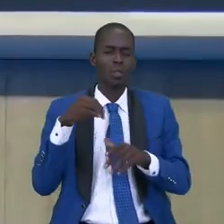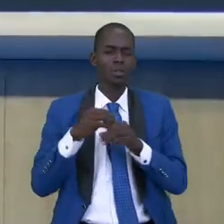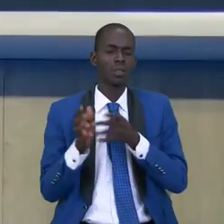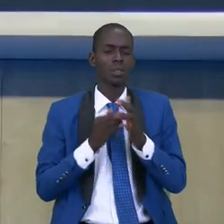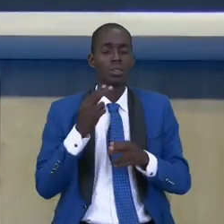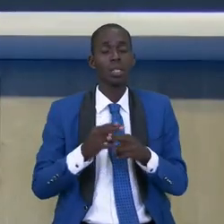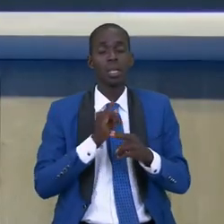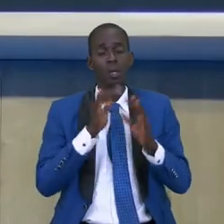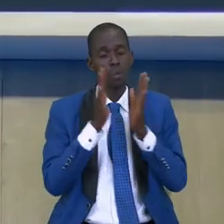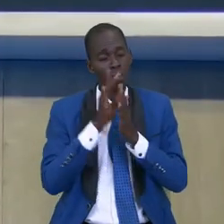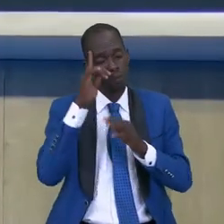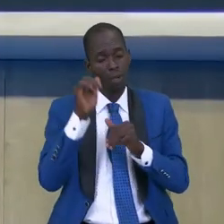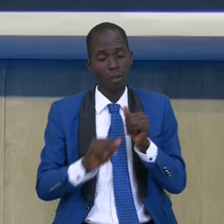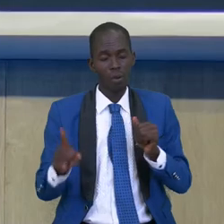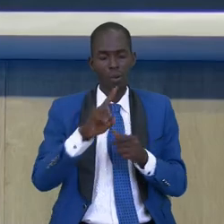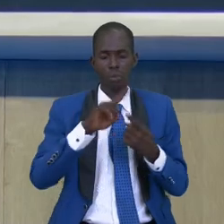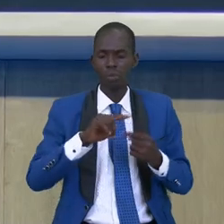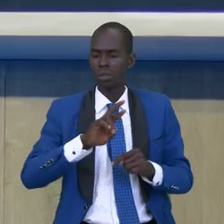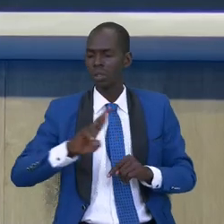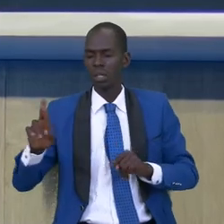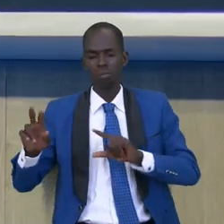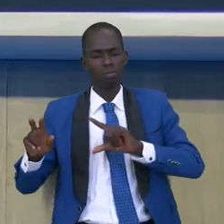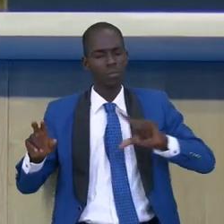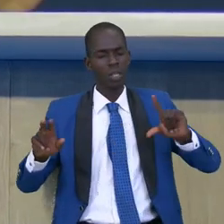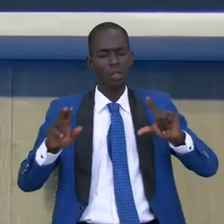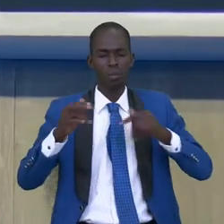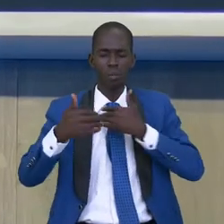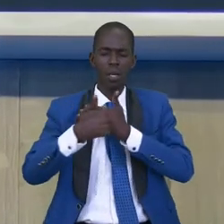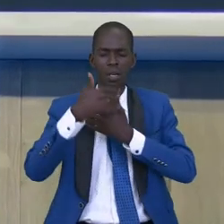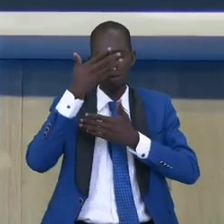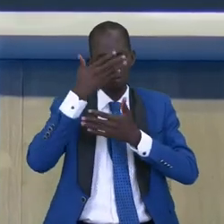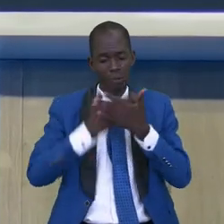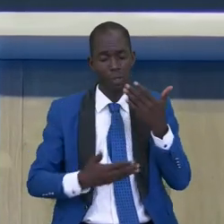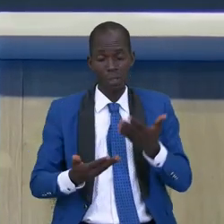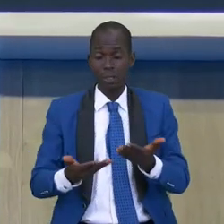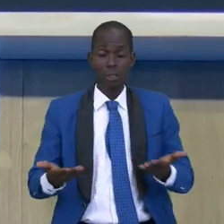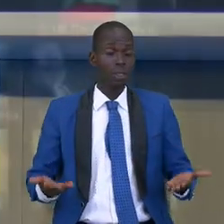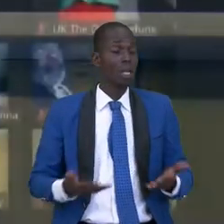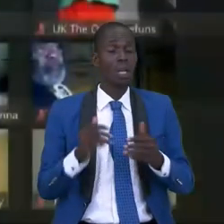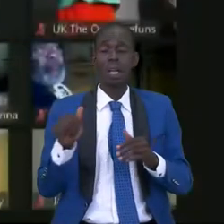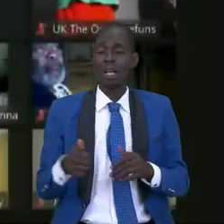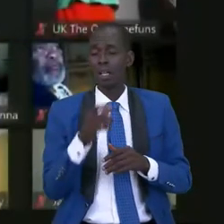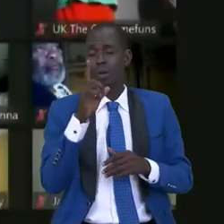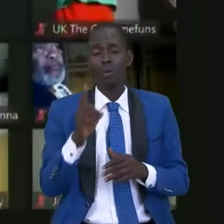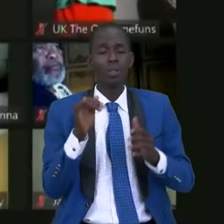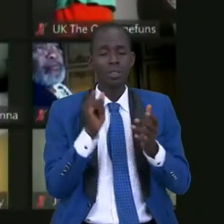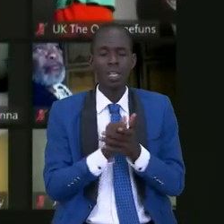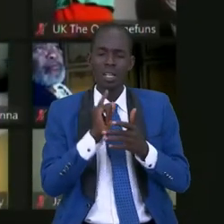upon everyone to the right, to the left, at the back, in the front, on this ground, anyone that is